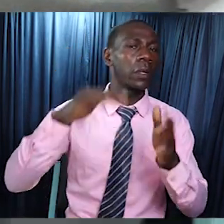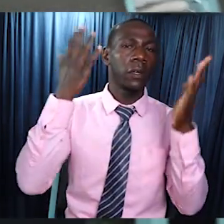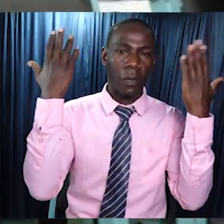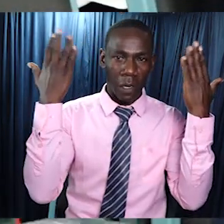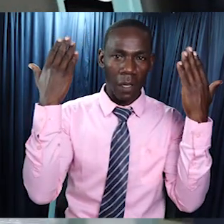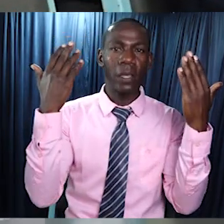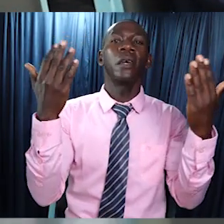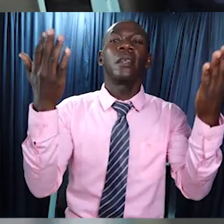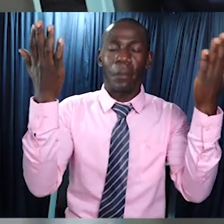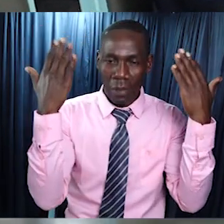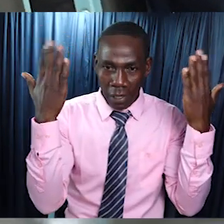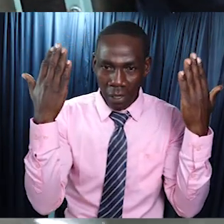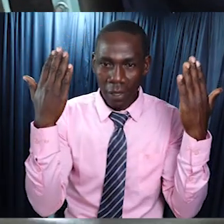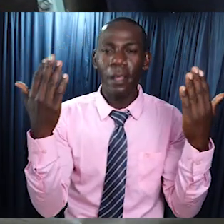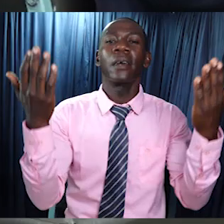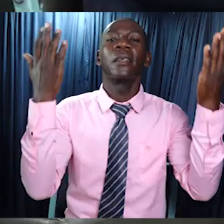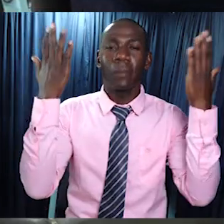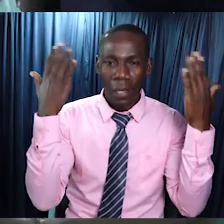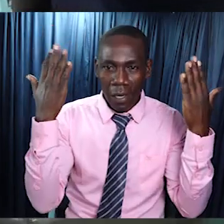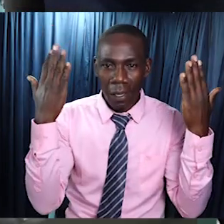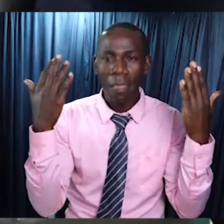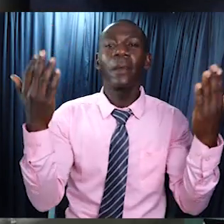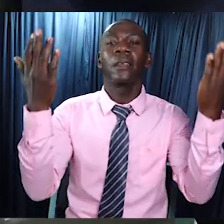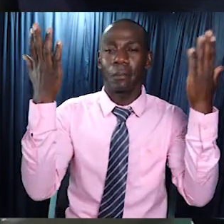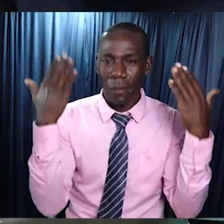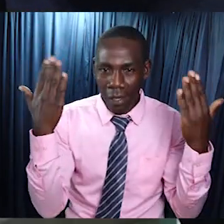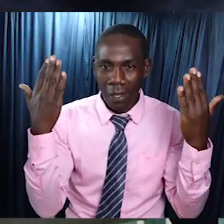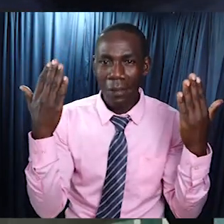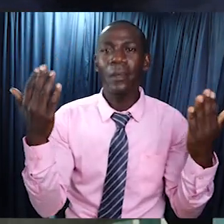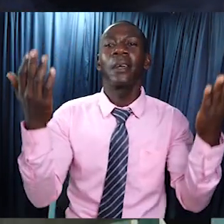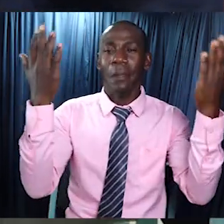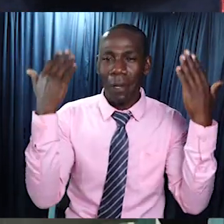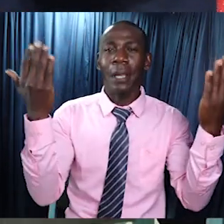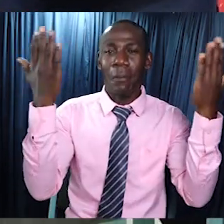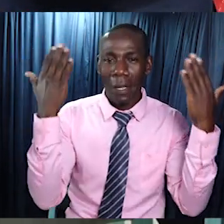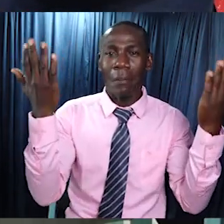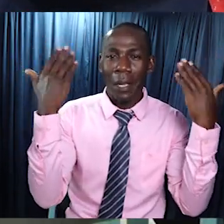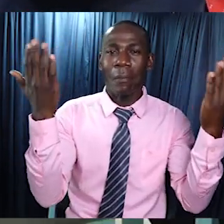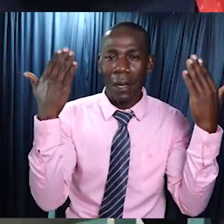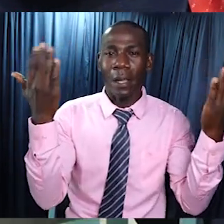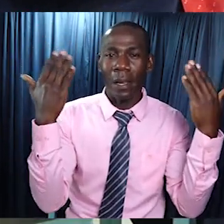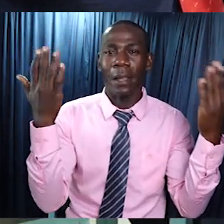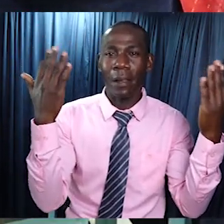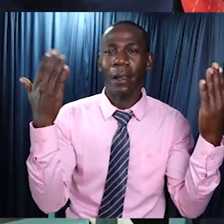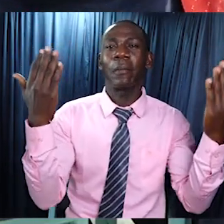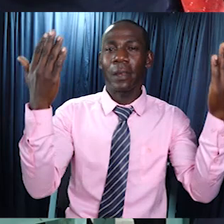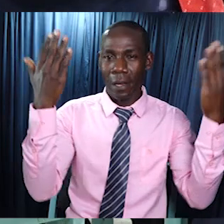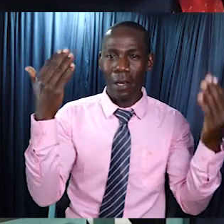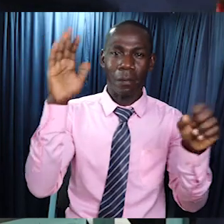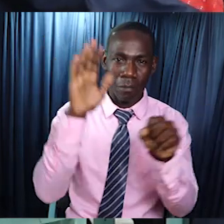And today. Na milele. And forever. Na milele. And forever. Na milele. And forever. Na milele. And forever. Na milele. And